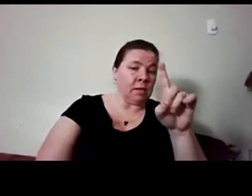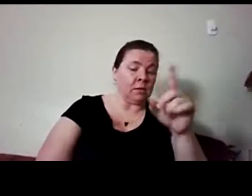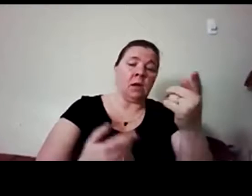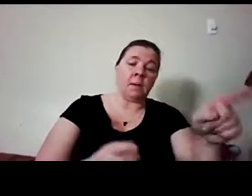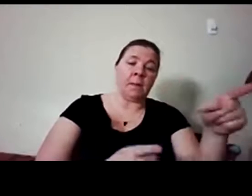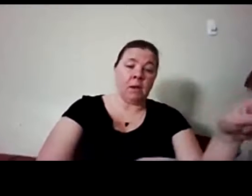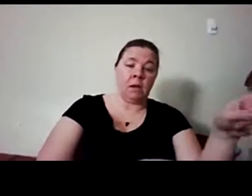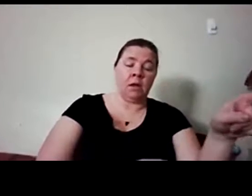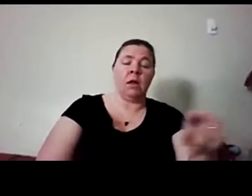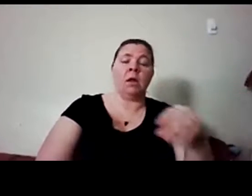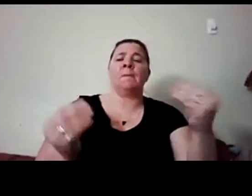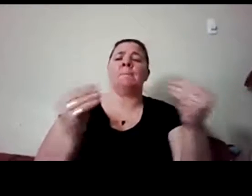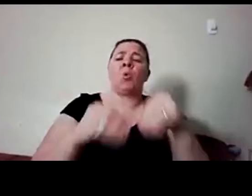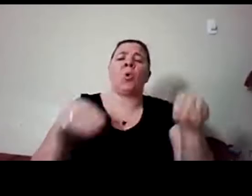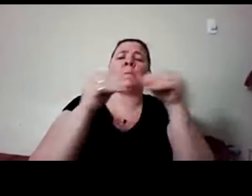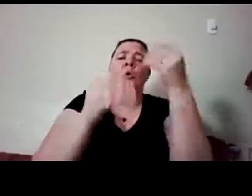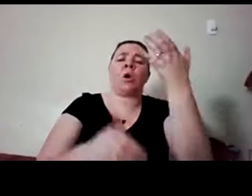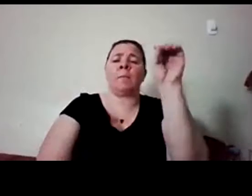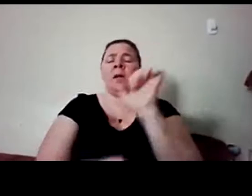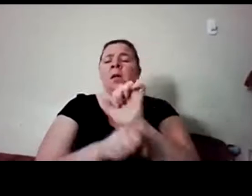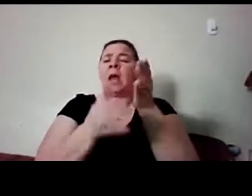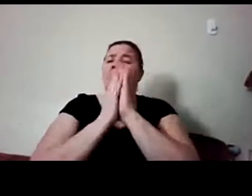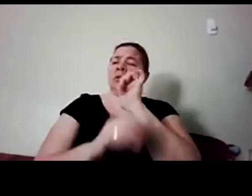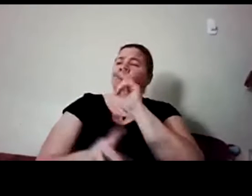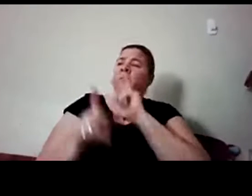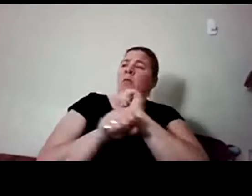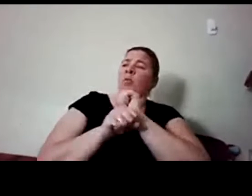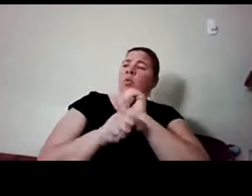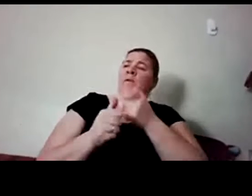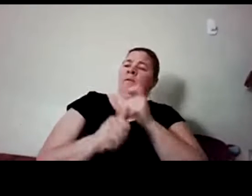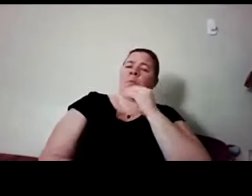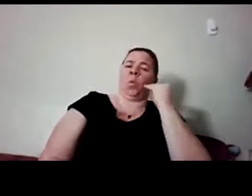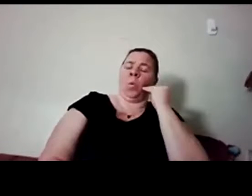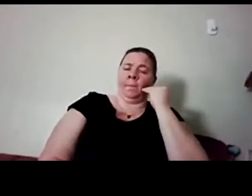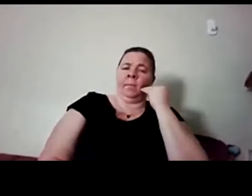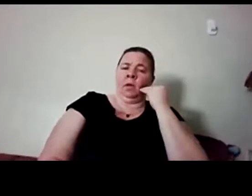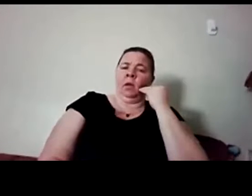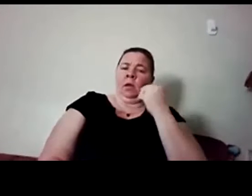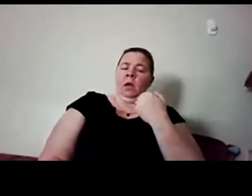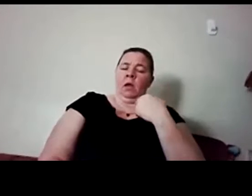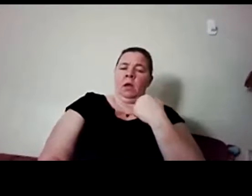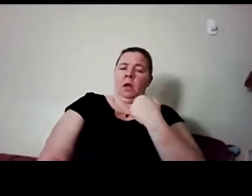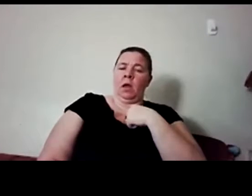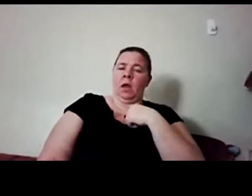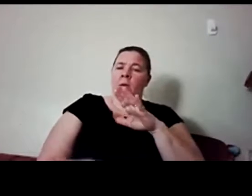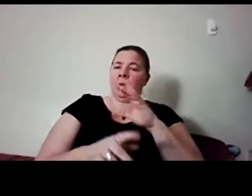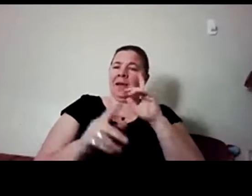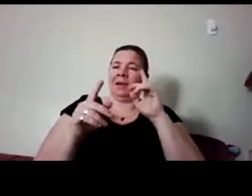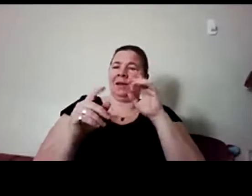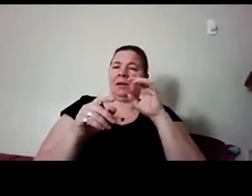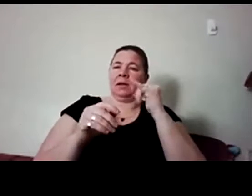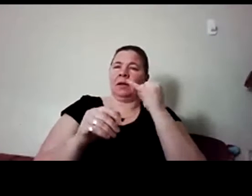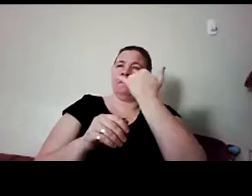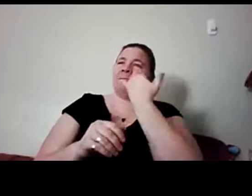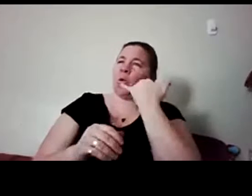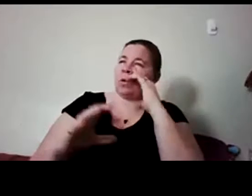and more companies asking employees to work from home. So when you hear someone say, I'm telecommuting, it means they're working from home. And in order